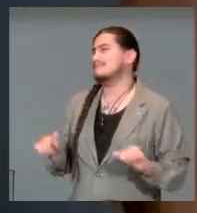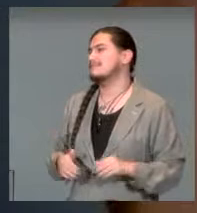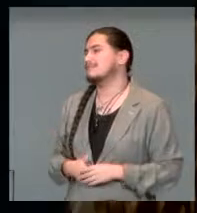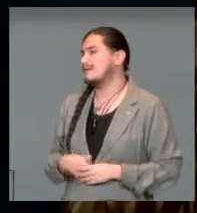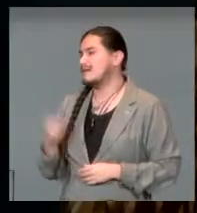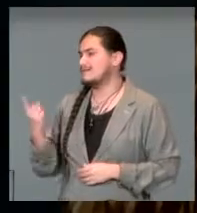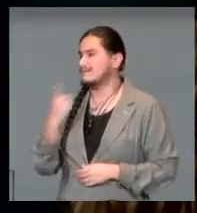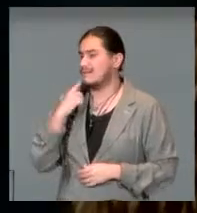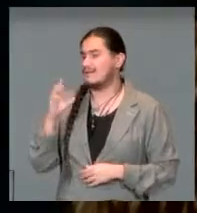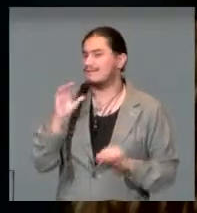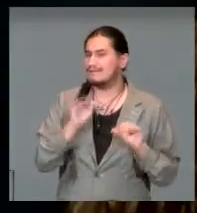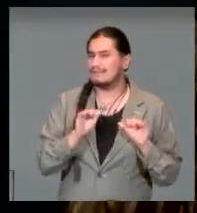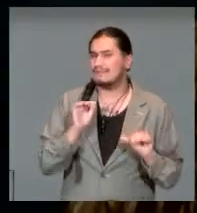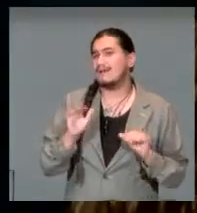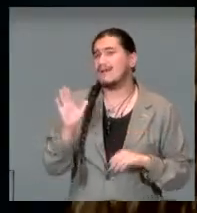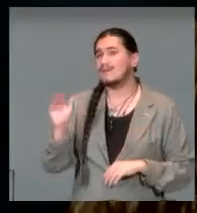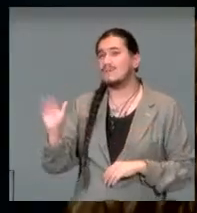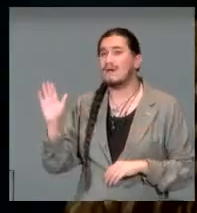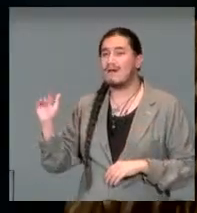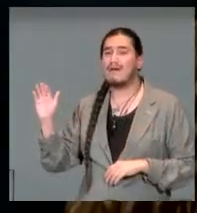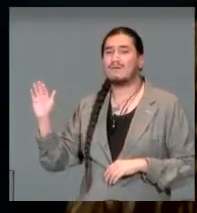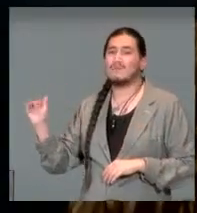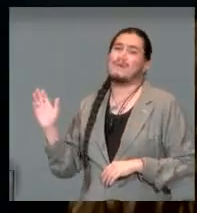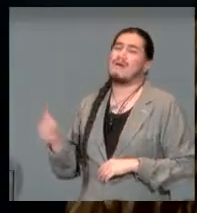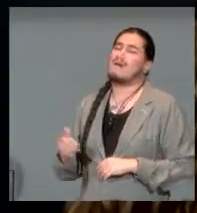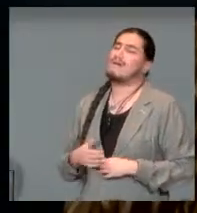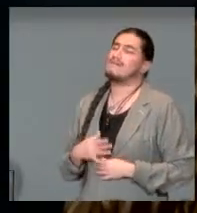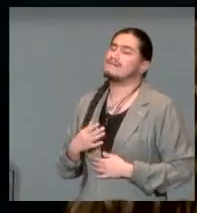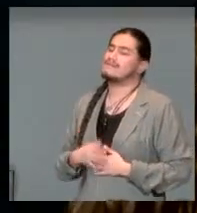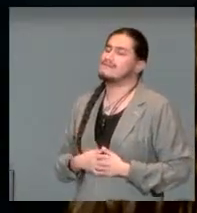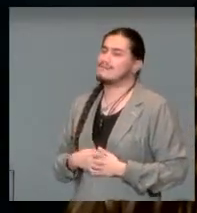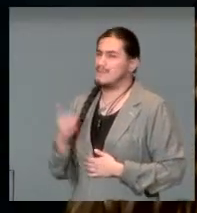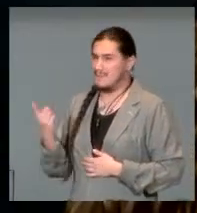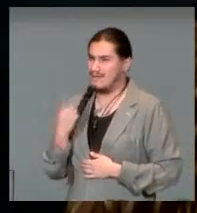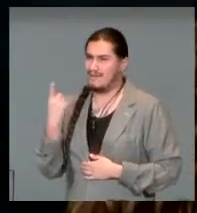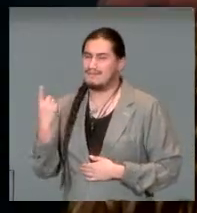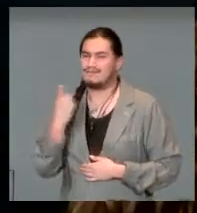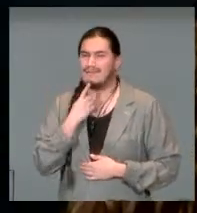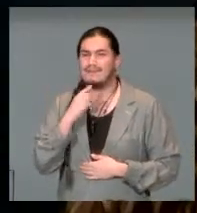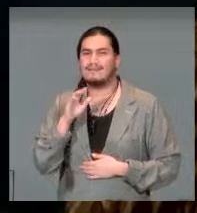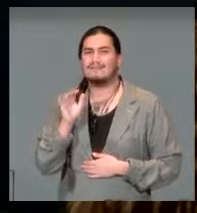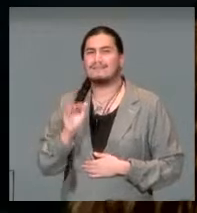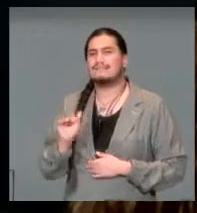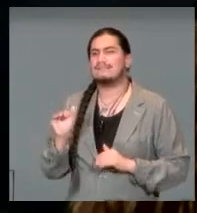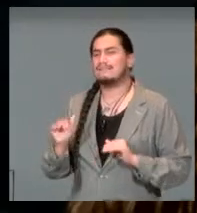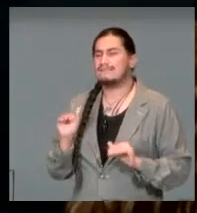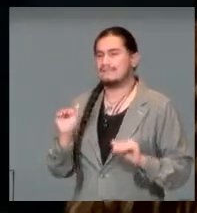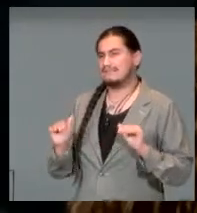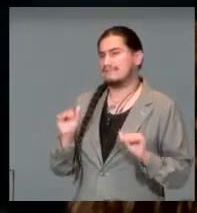is, somebody say goodbye, goodbye, goodbye, somebody saying